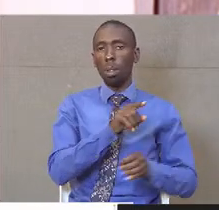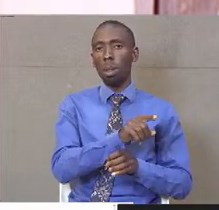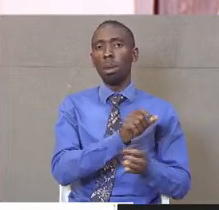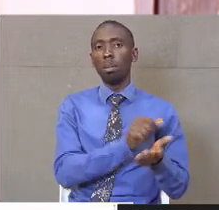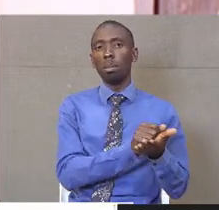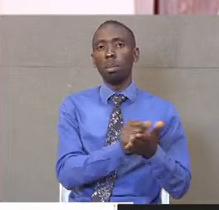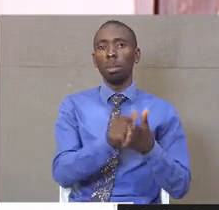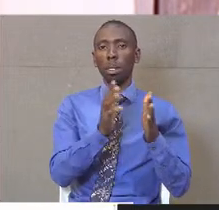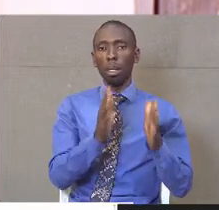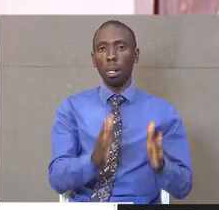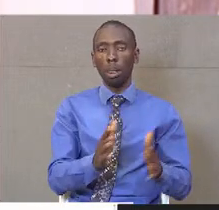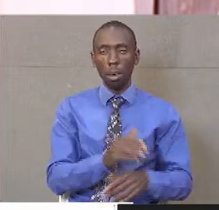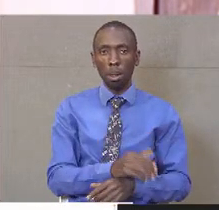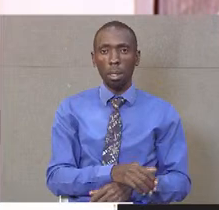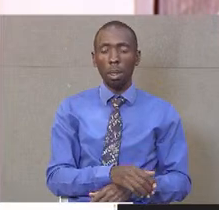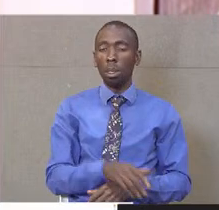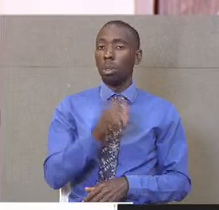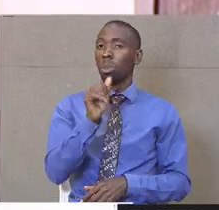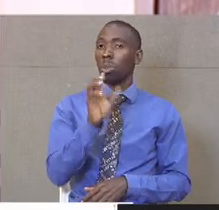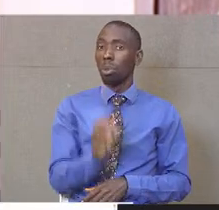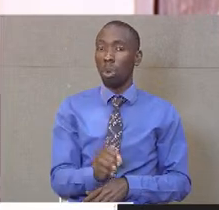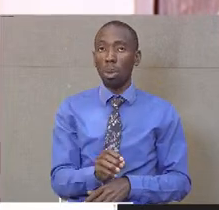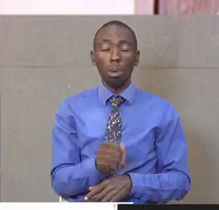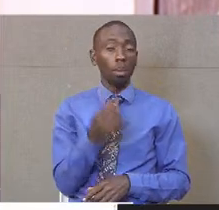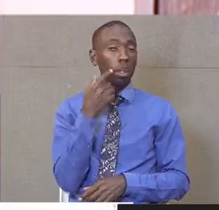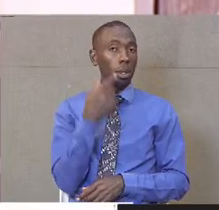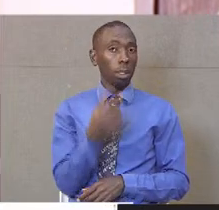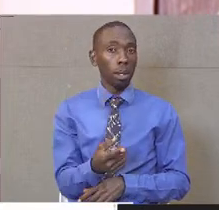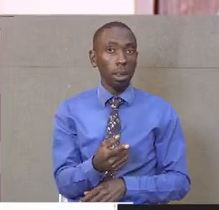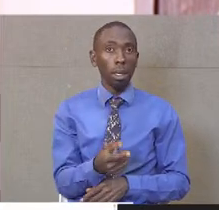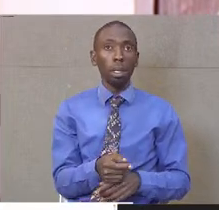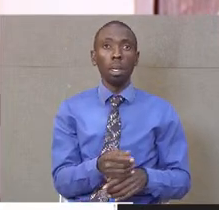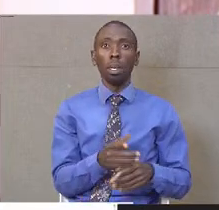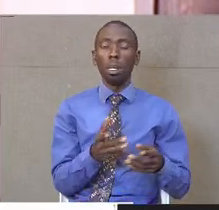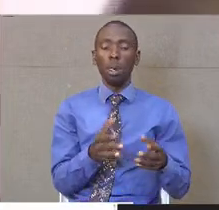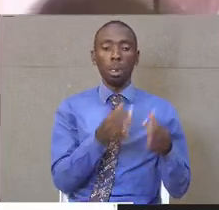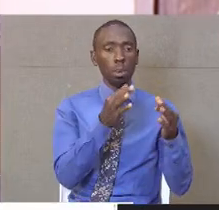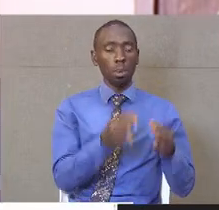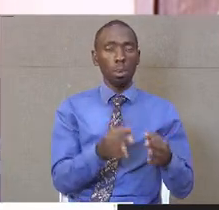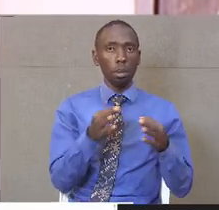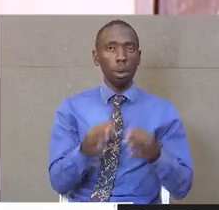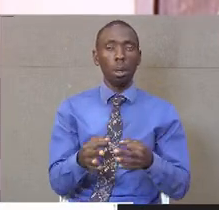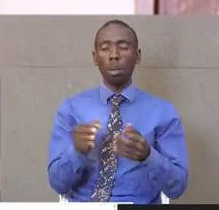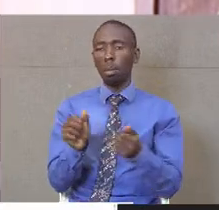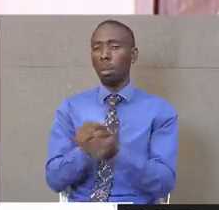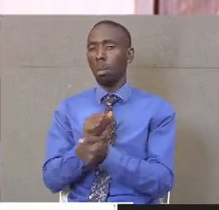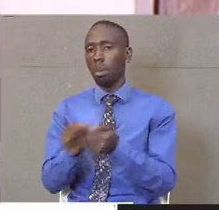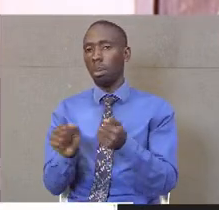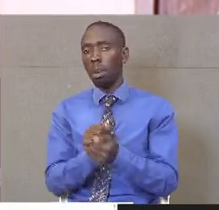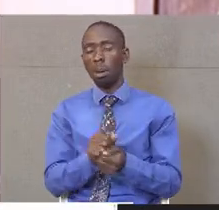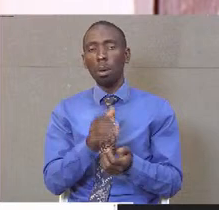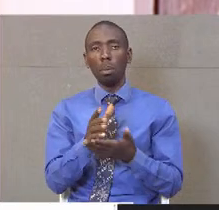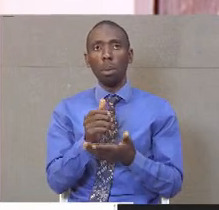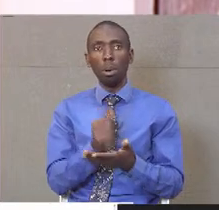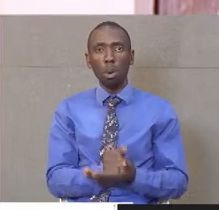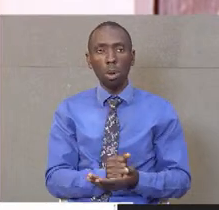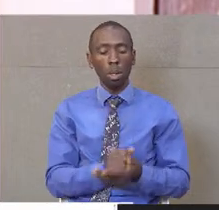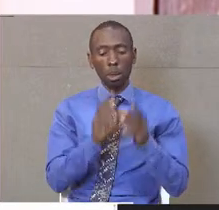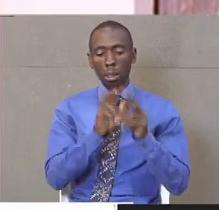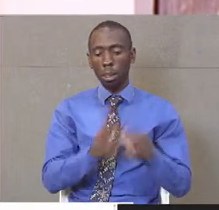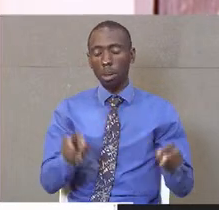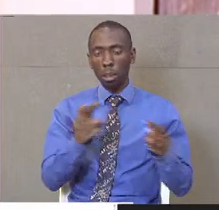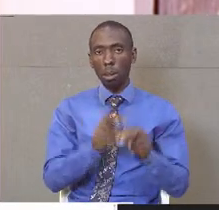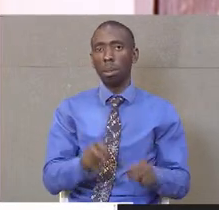printer. And therefore, we might find that the equipment might break down because a thorough study is not